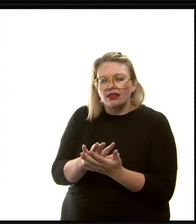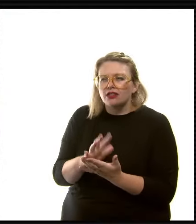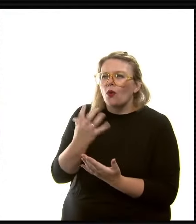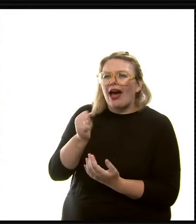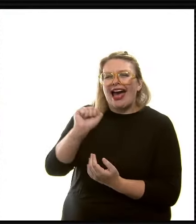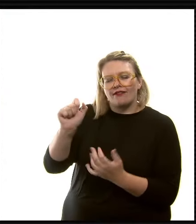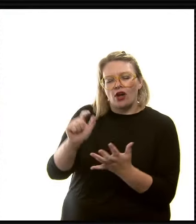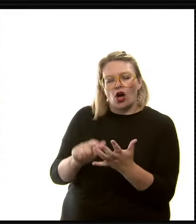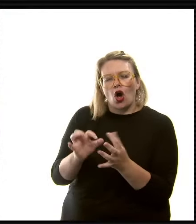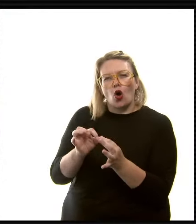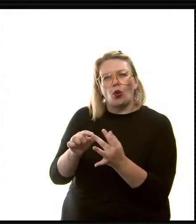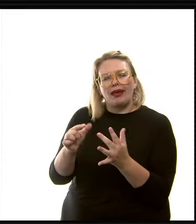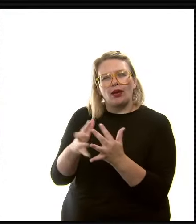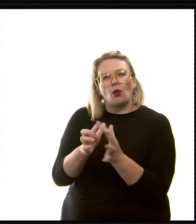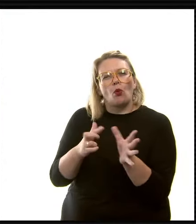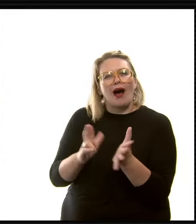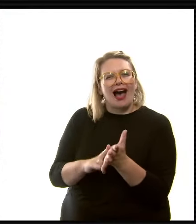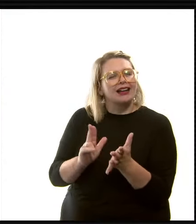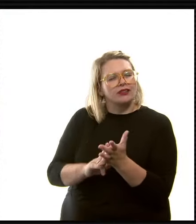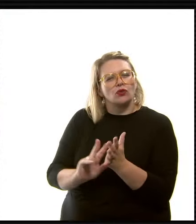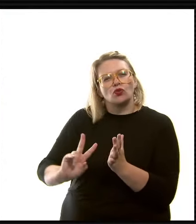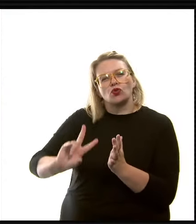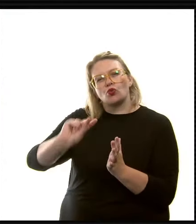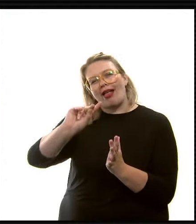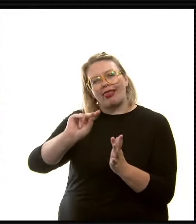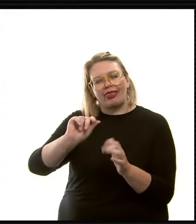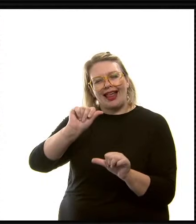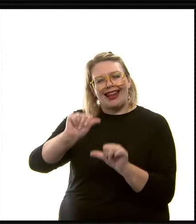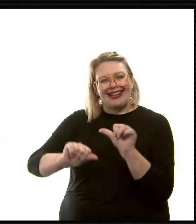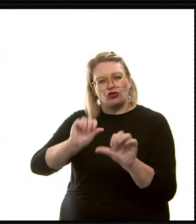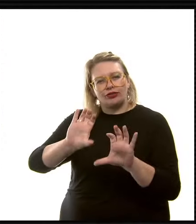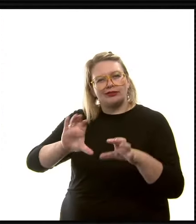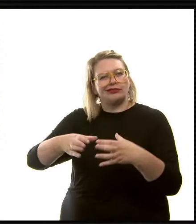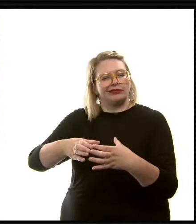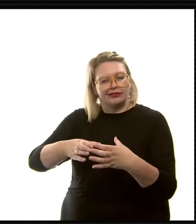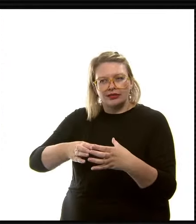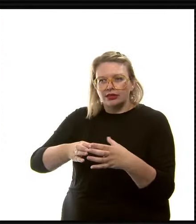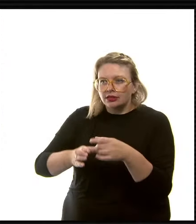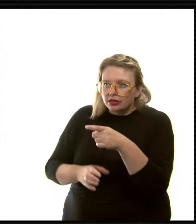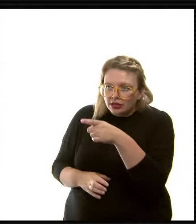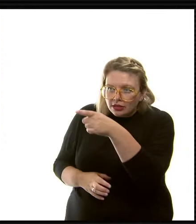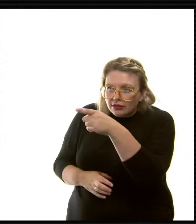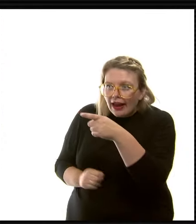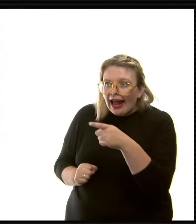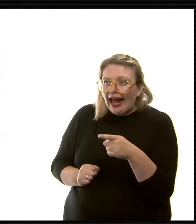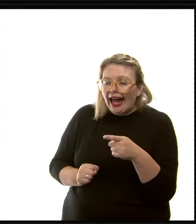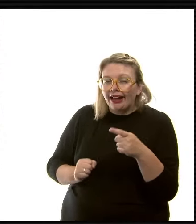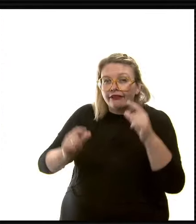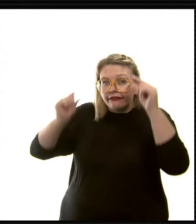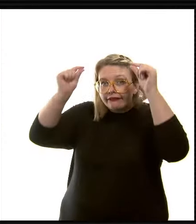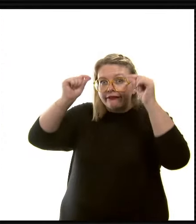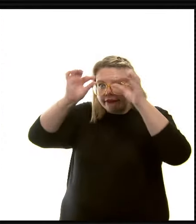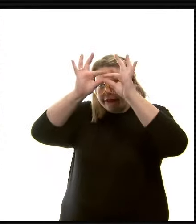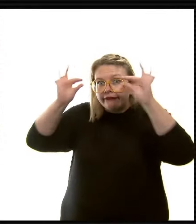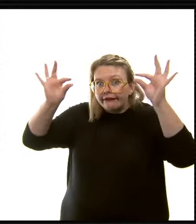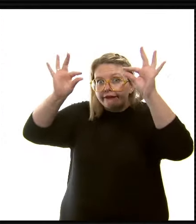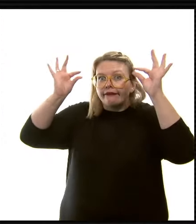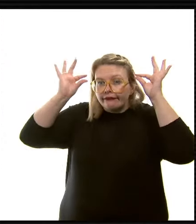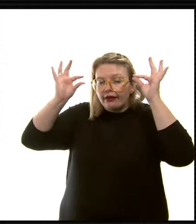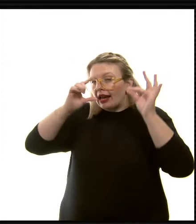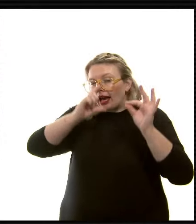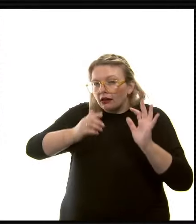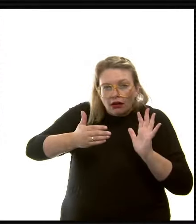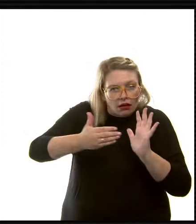And fun thing in this set is we have a brand new Phase 2 clone trooper helmet. So you can now attach all sorts